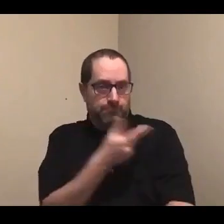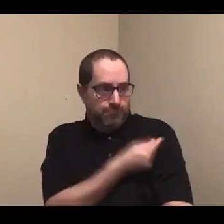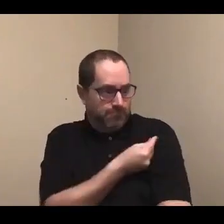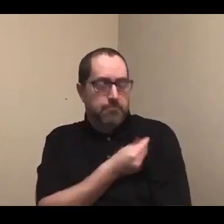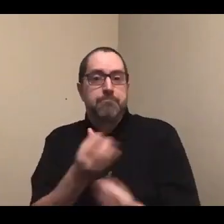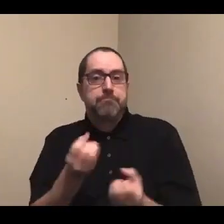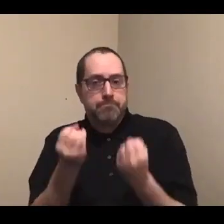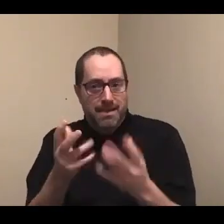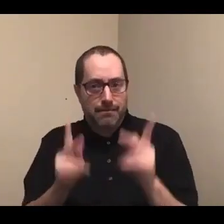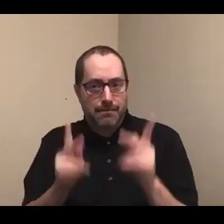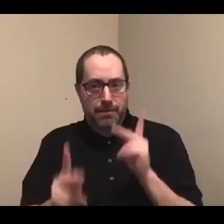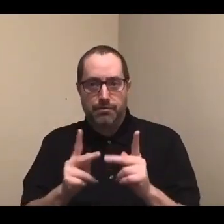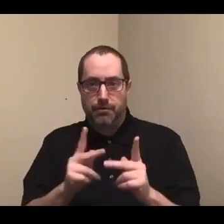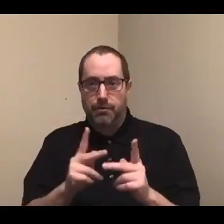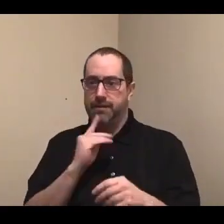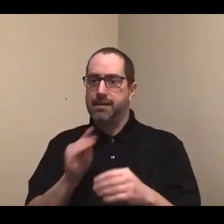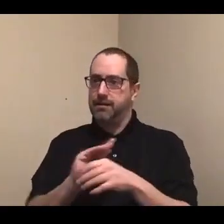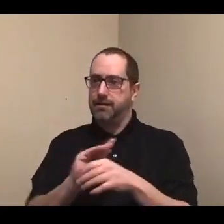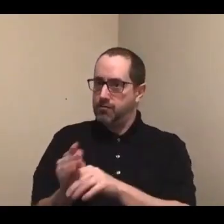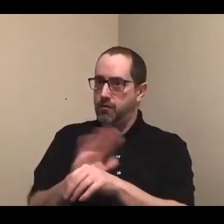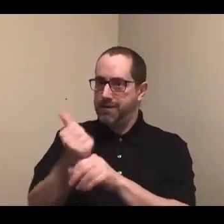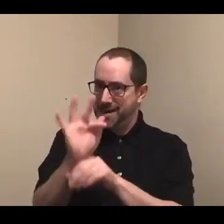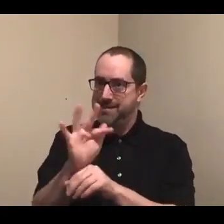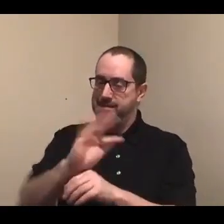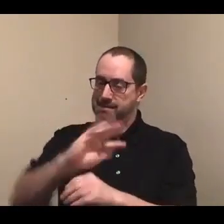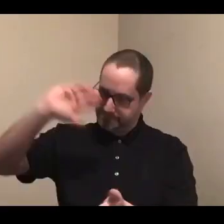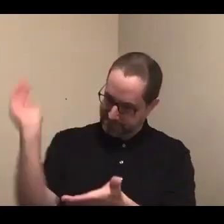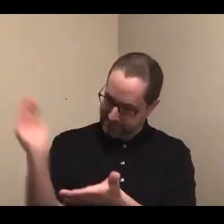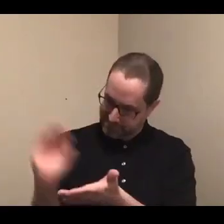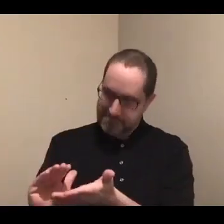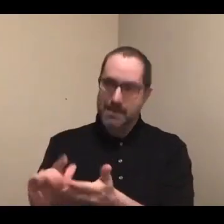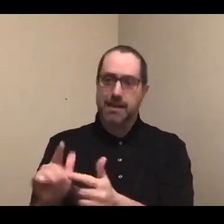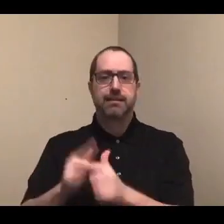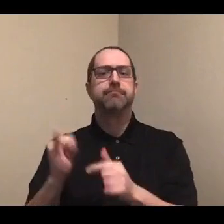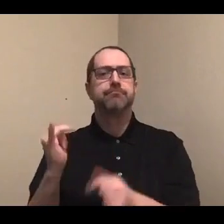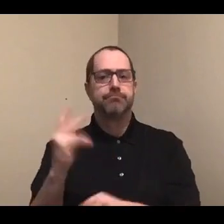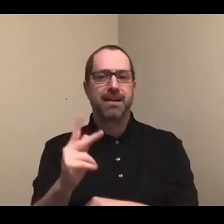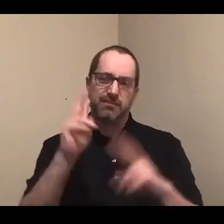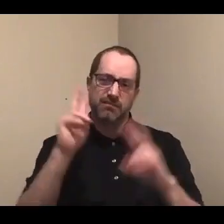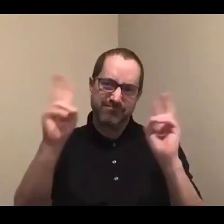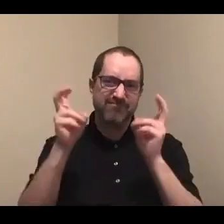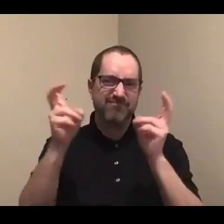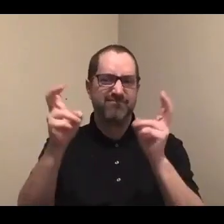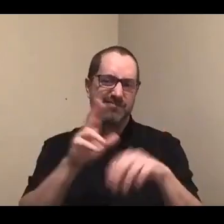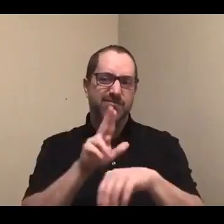impact of COVID-19 and allow us to return to a sense of normalcy.